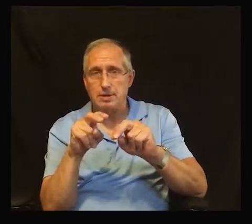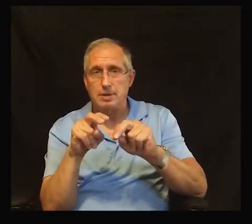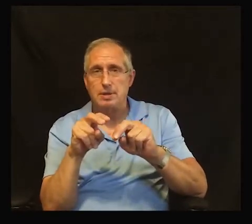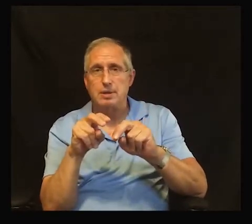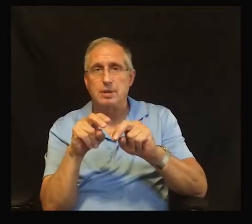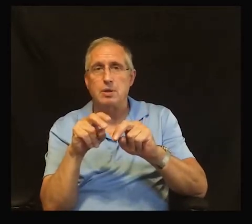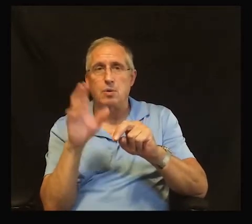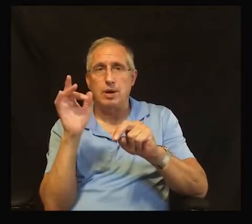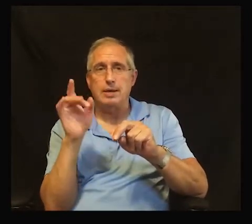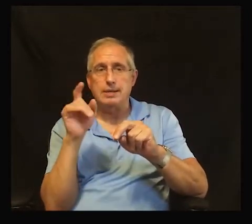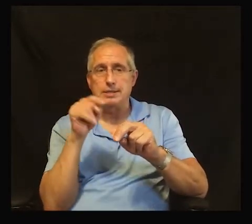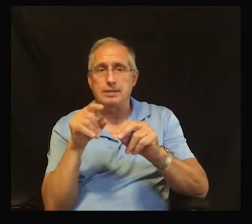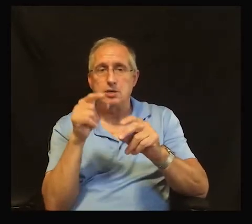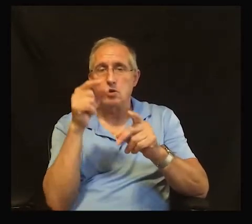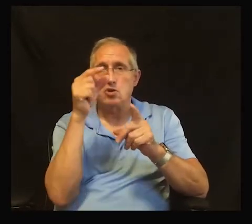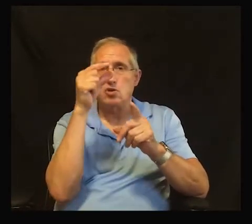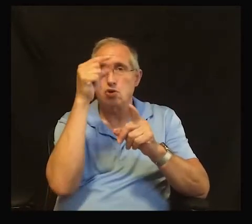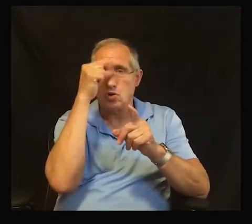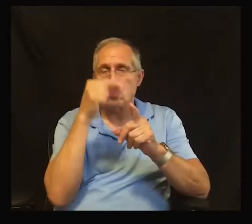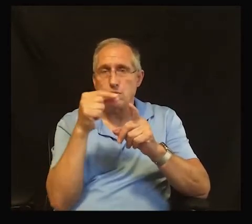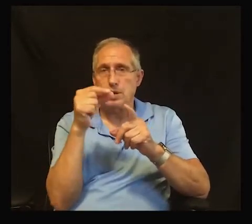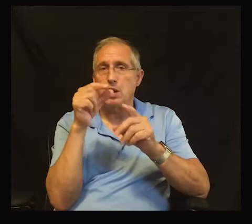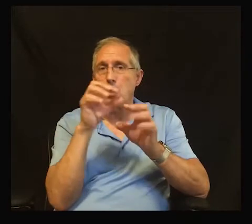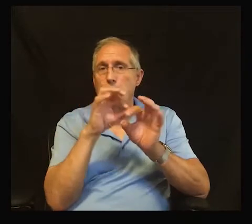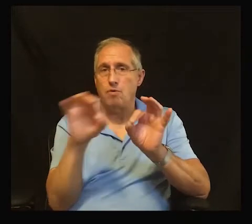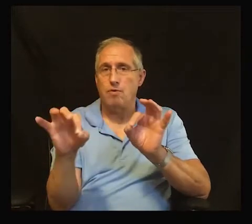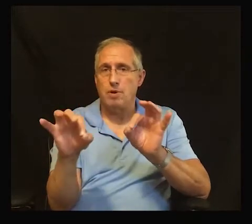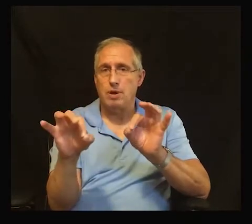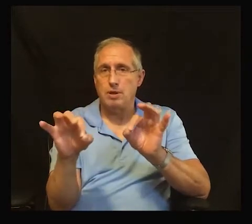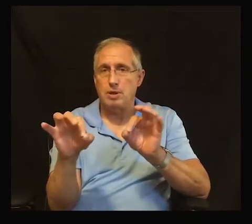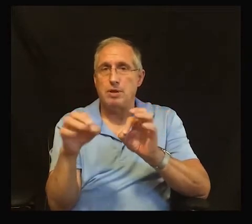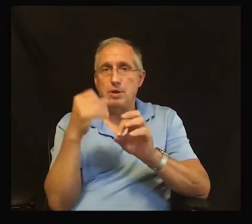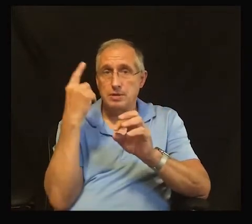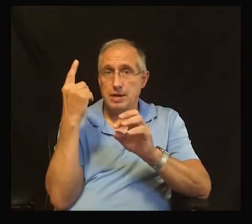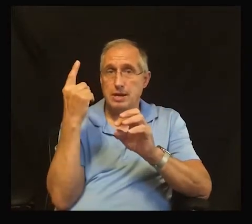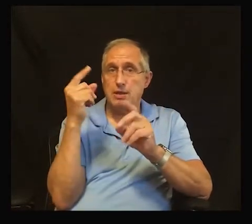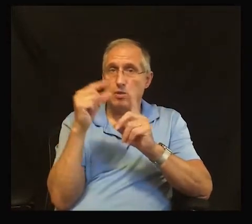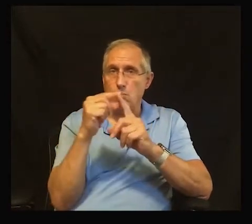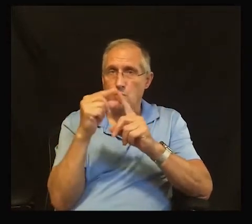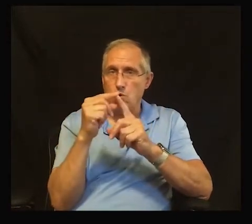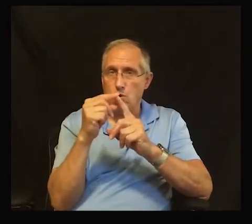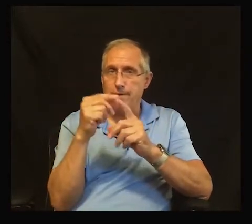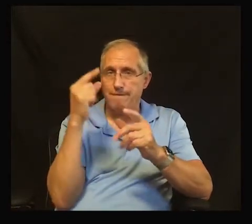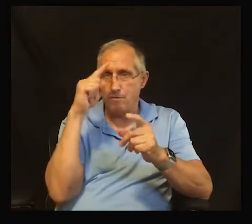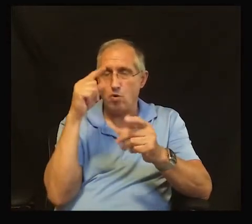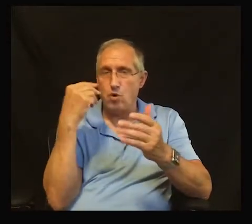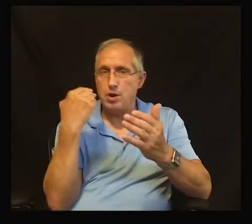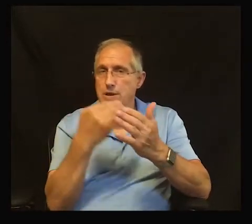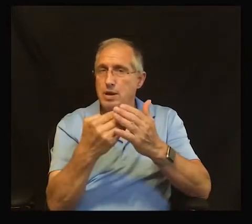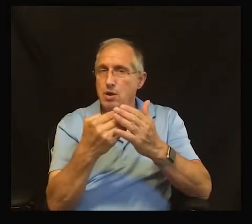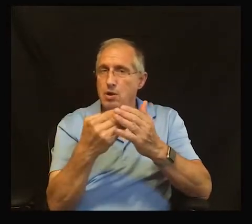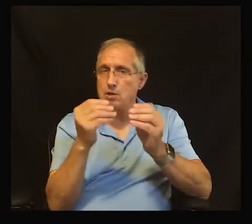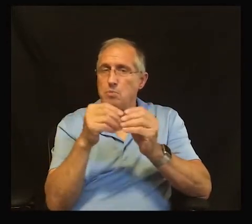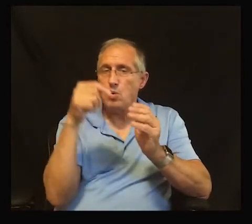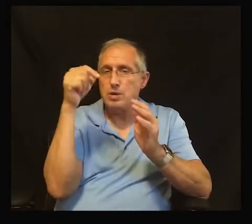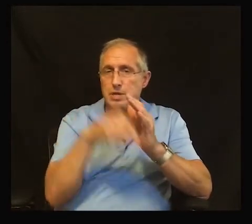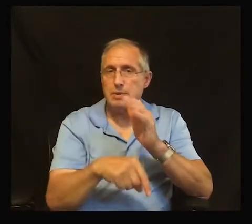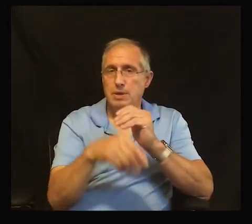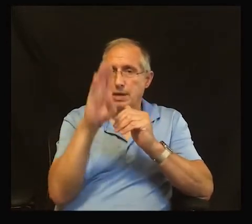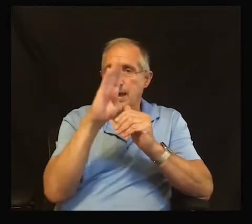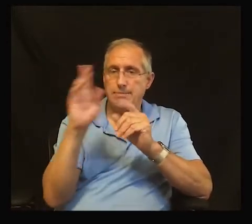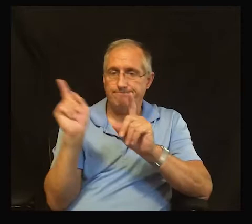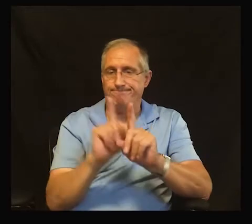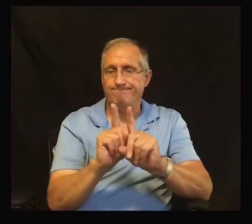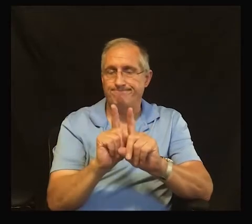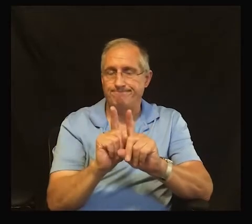is. Because this Greek term, this understanding, this word for near was so much deeper